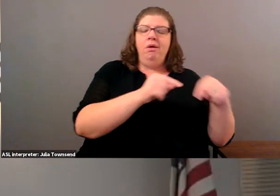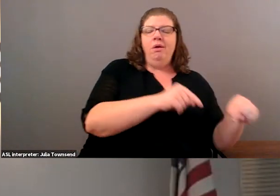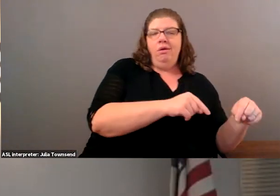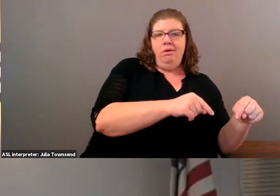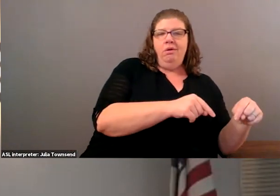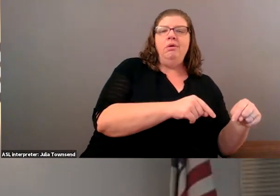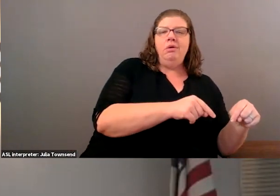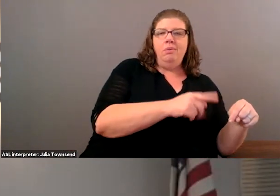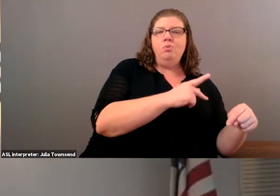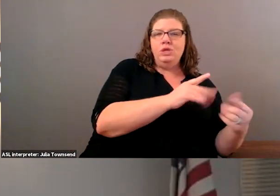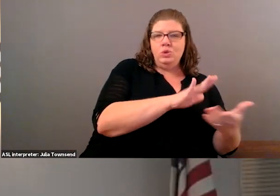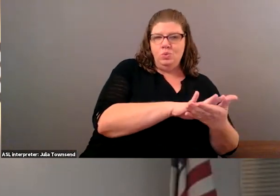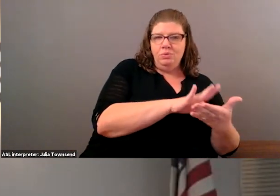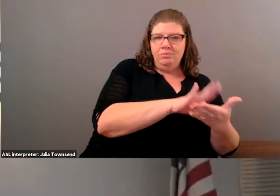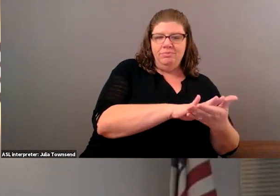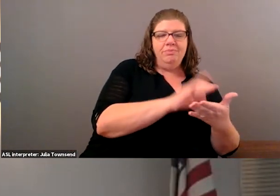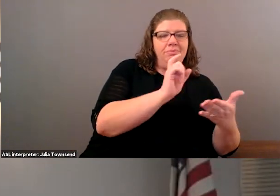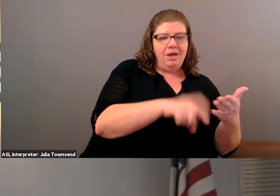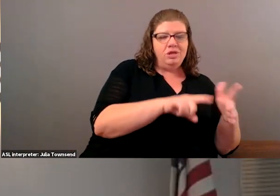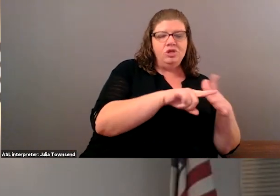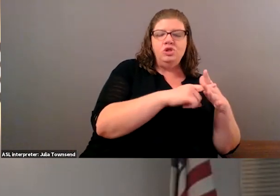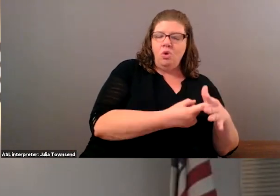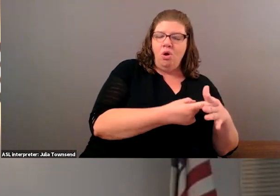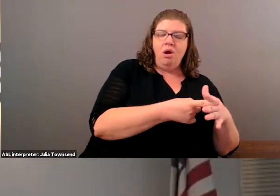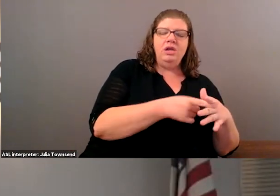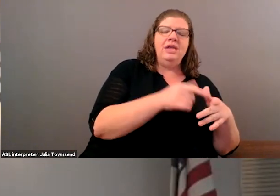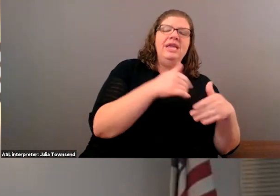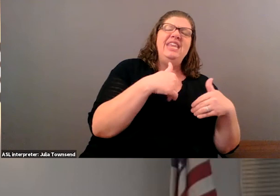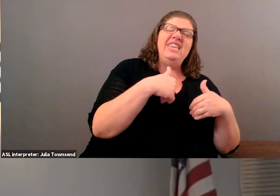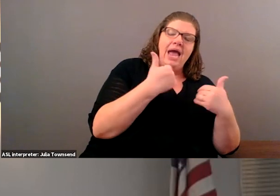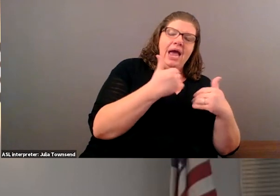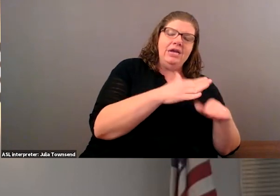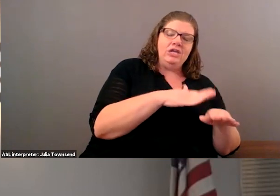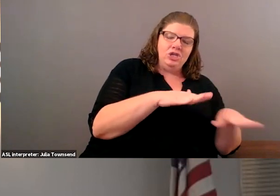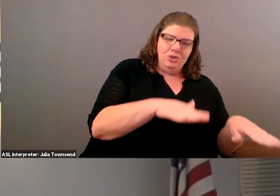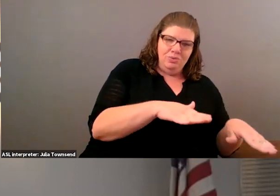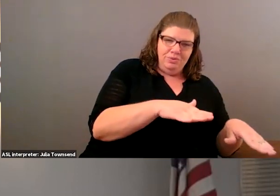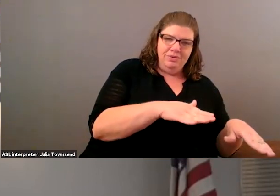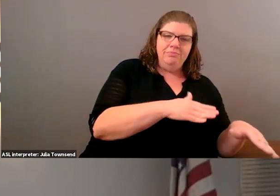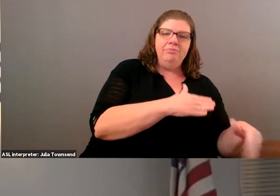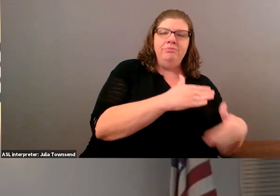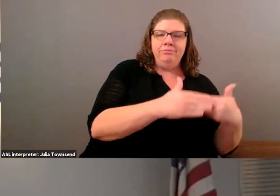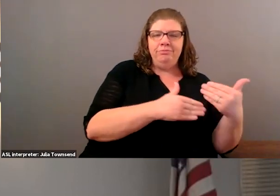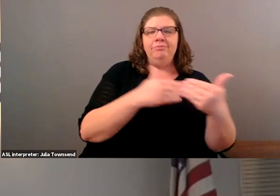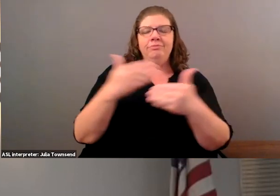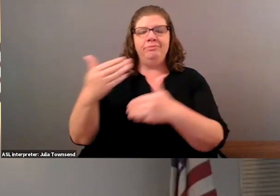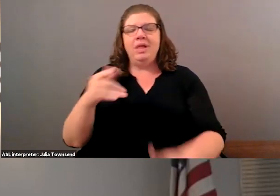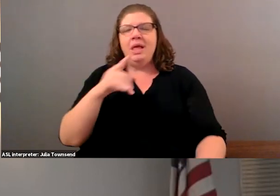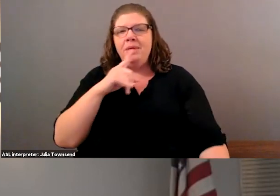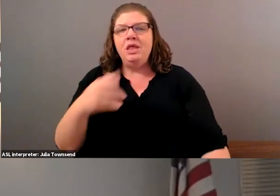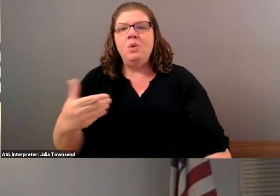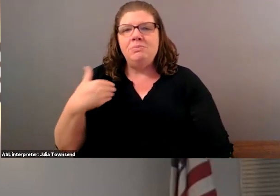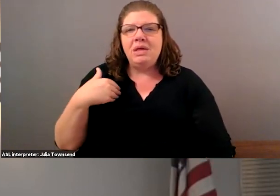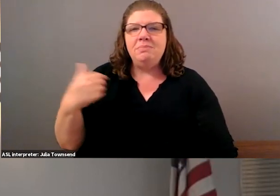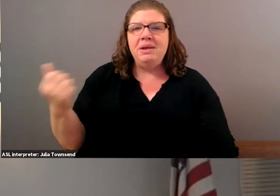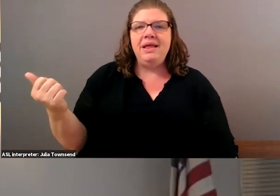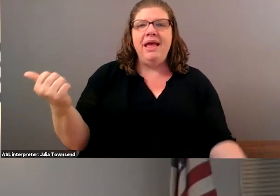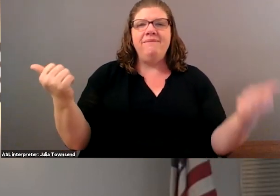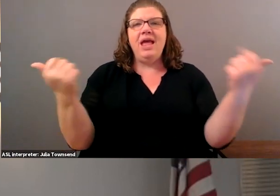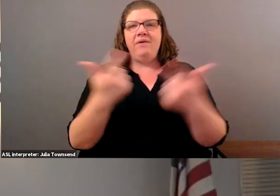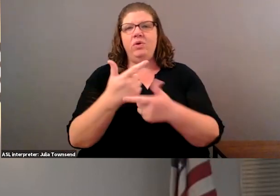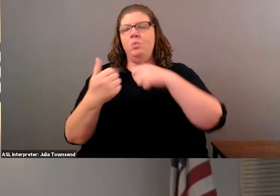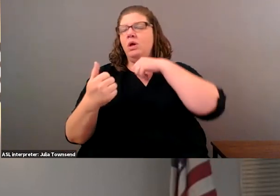multiple times, this has to start with very, very young kids and be the responsibility of everyone. So,